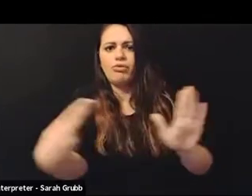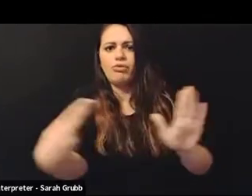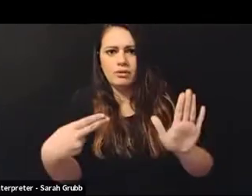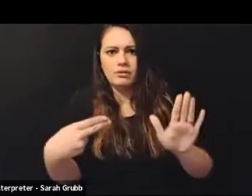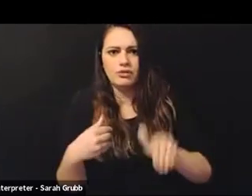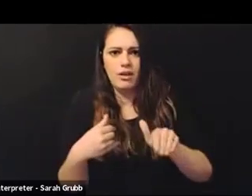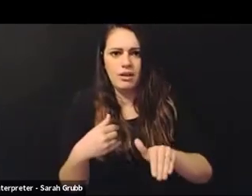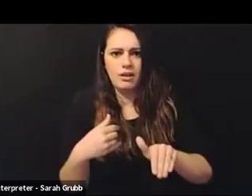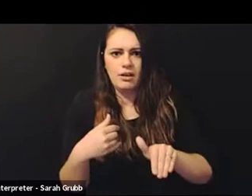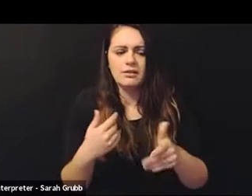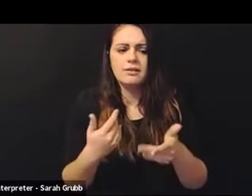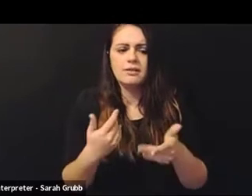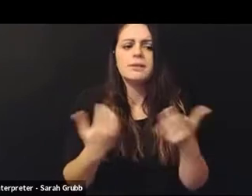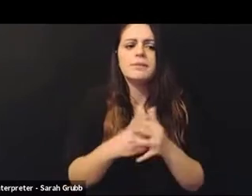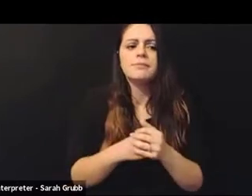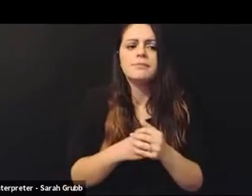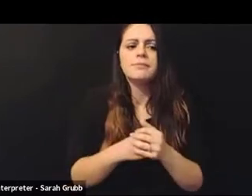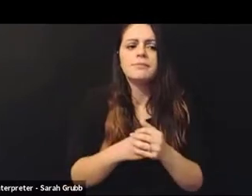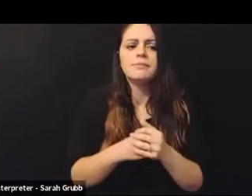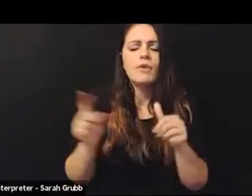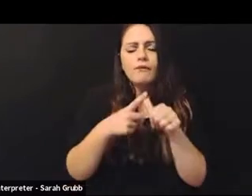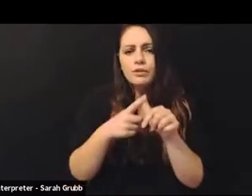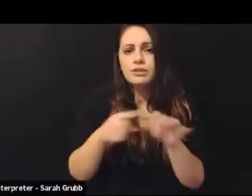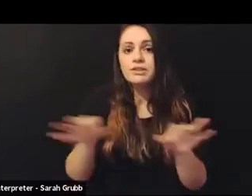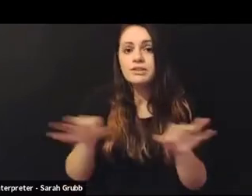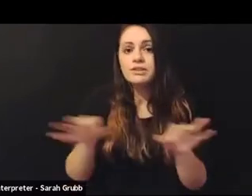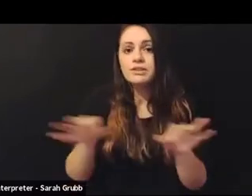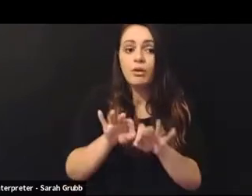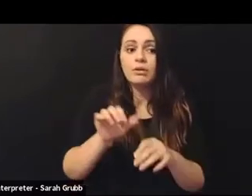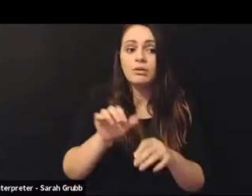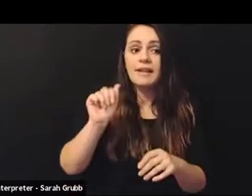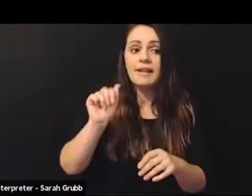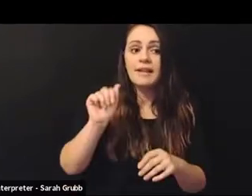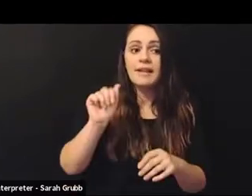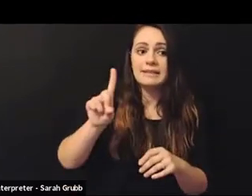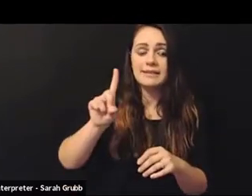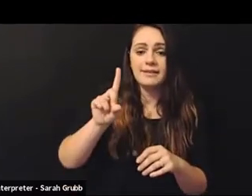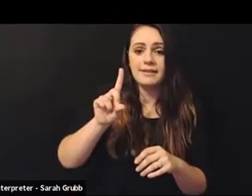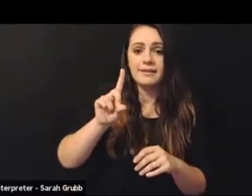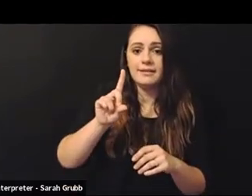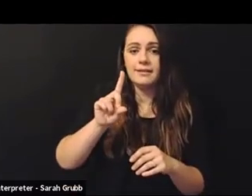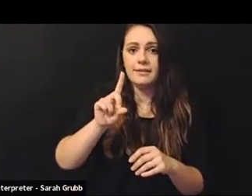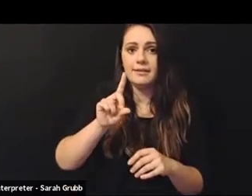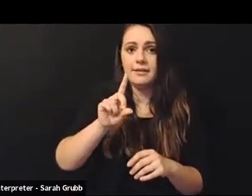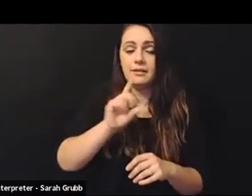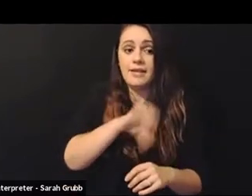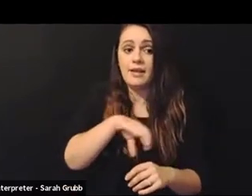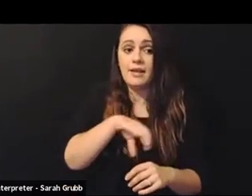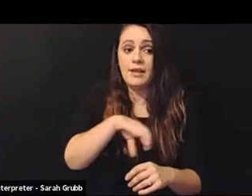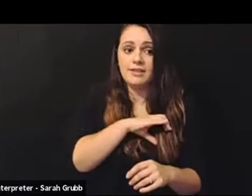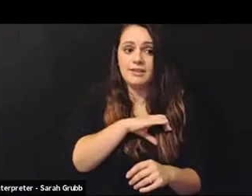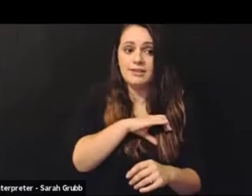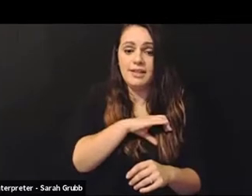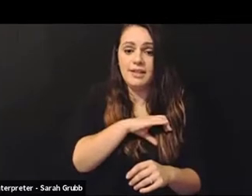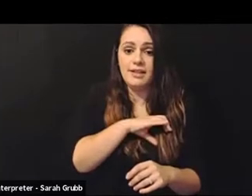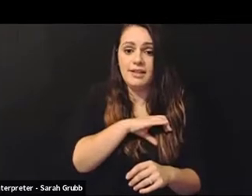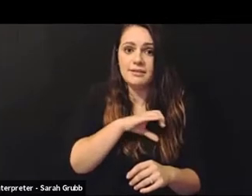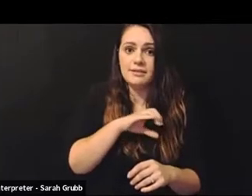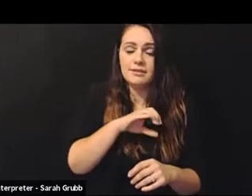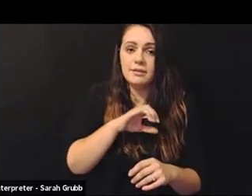got to figure out if those autistic characteristics or behaviors could be explained by the dual sensory or multisensory